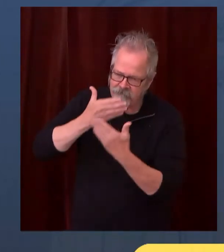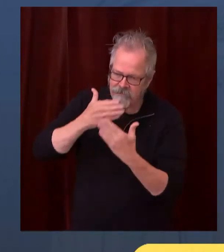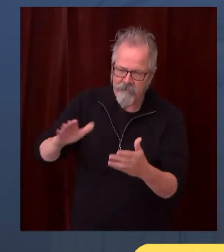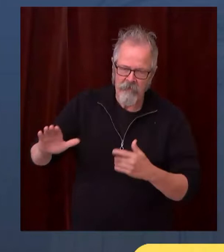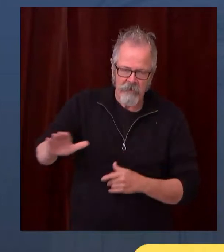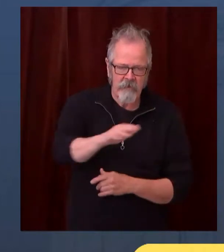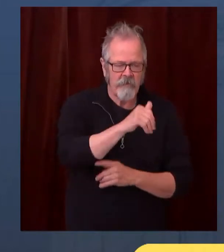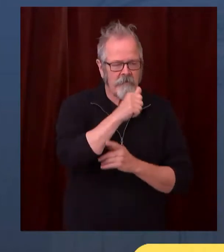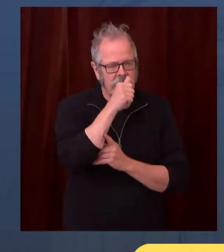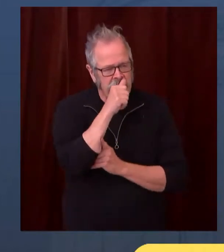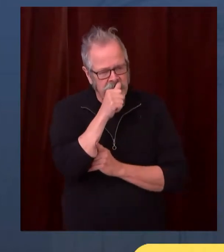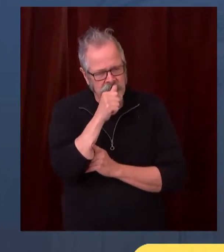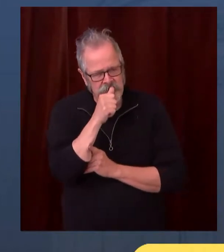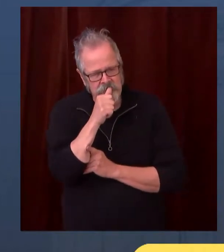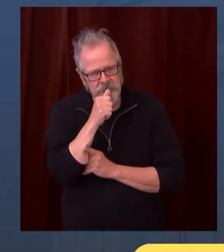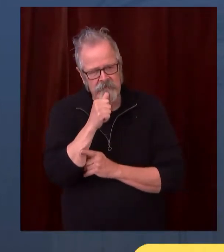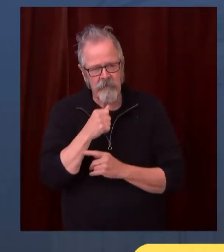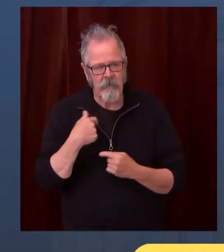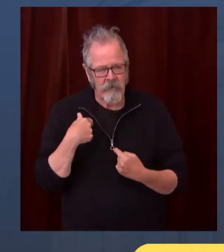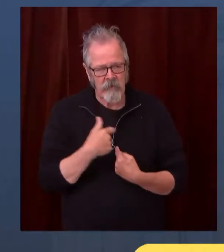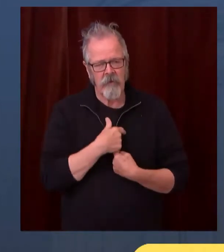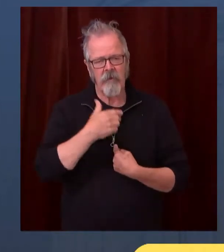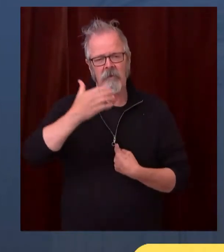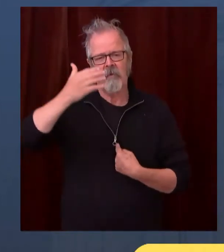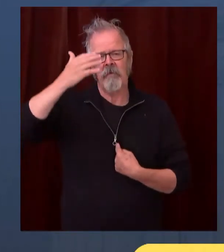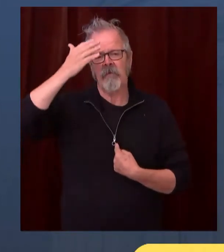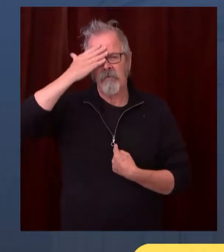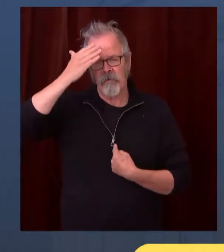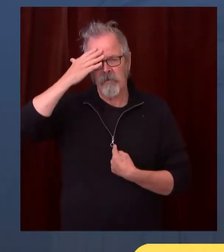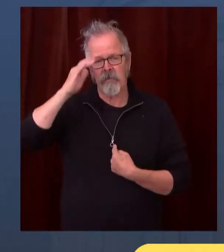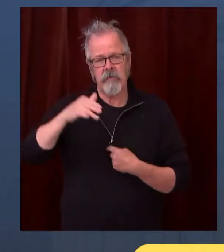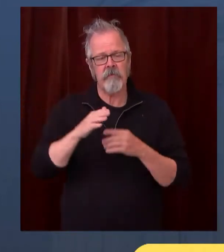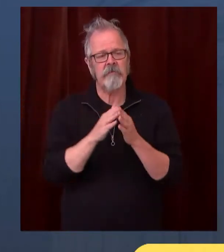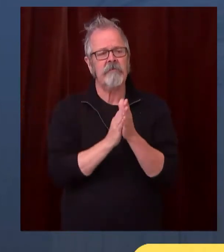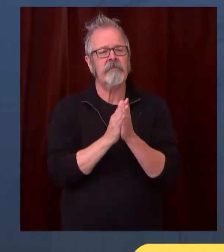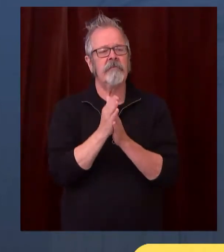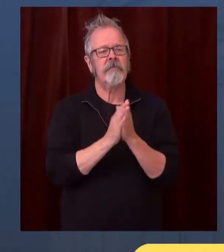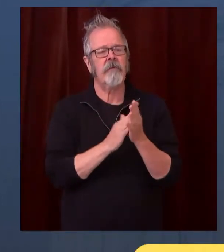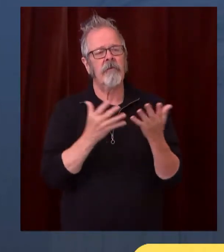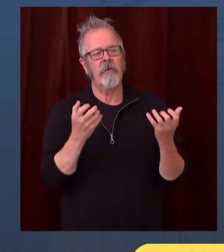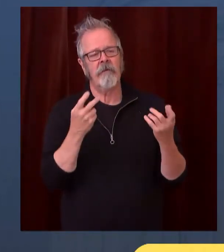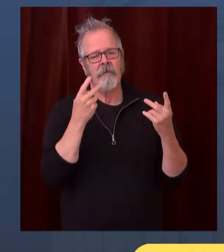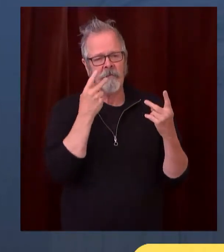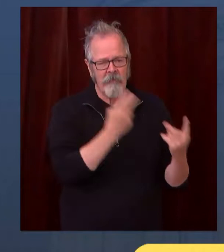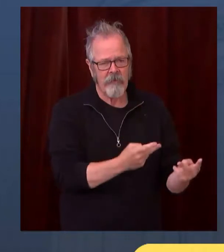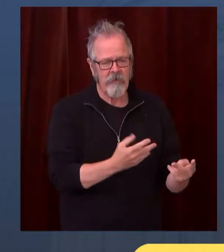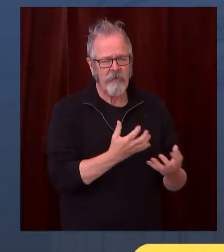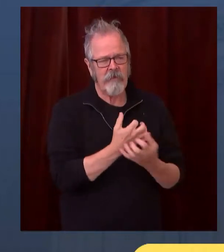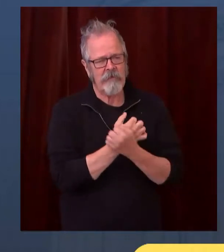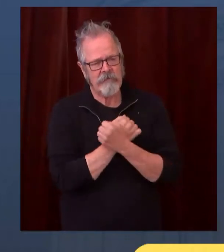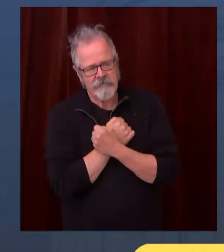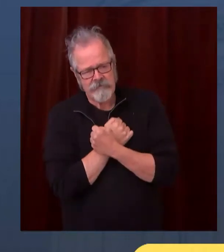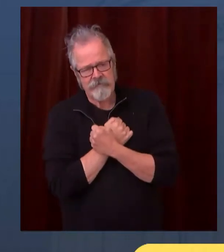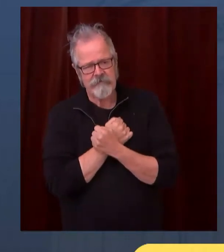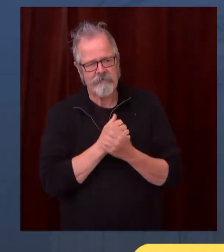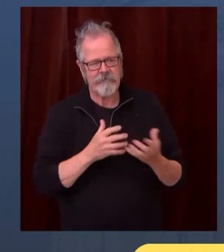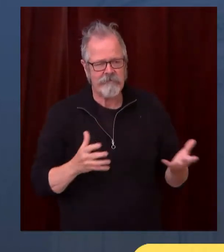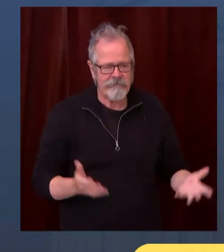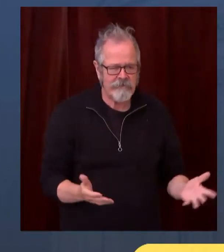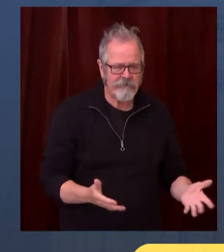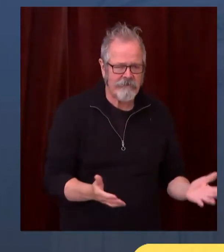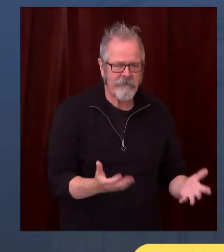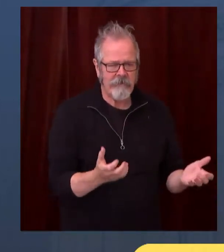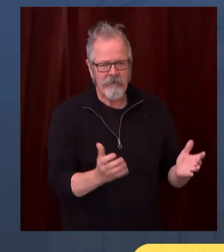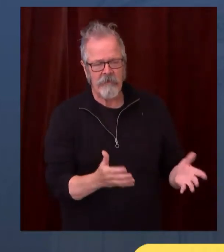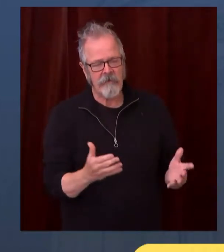facilities and believe this phased-in approach is really the first step of making that happen. So, Governor, I want to thank you for